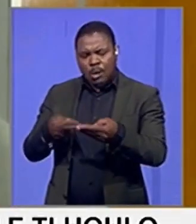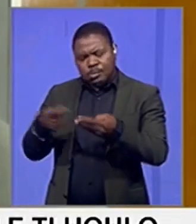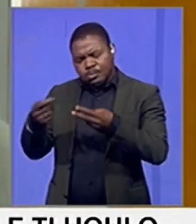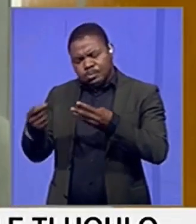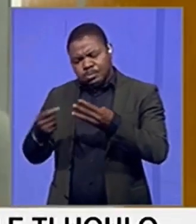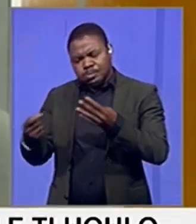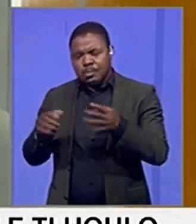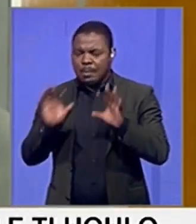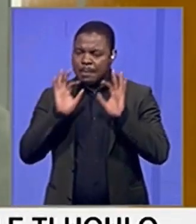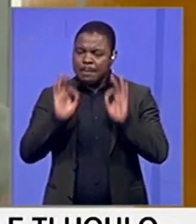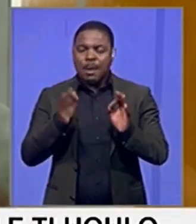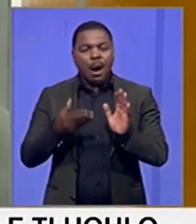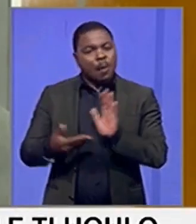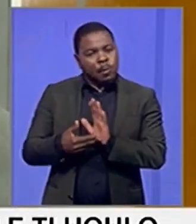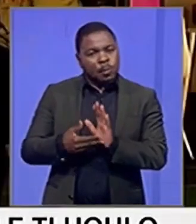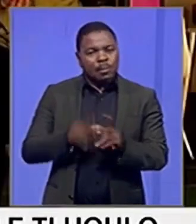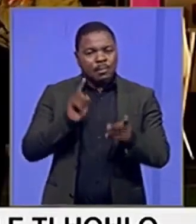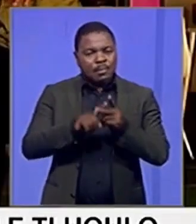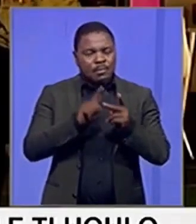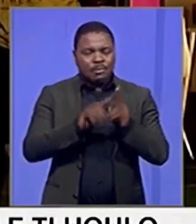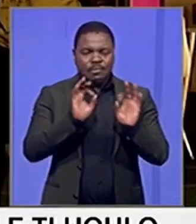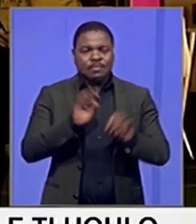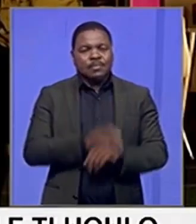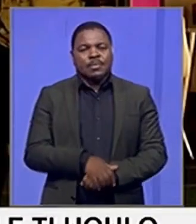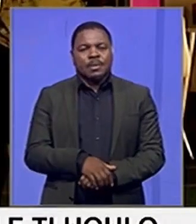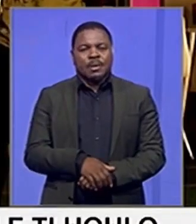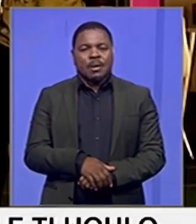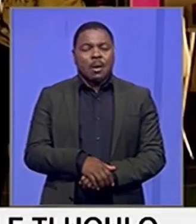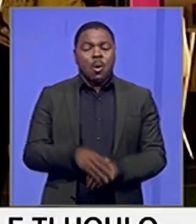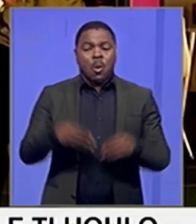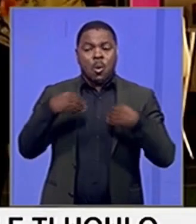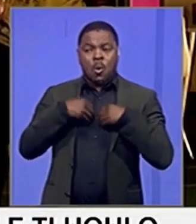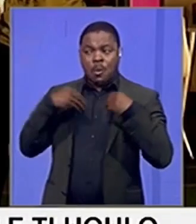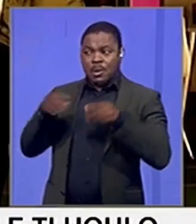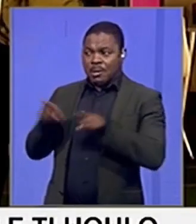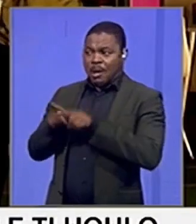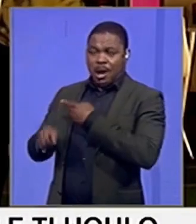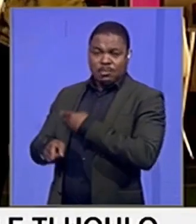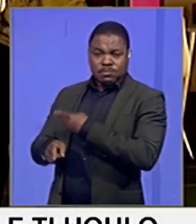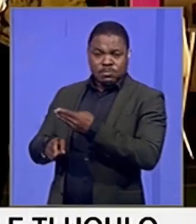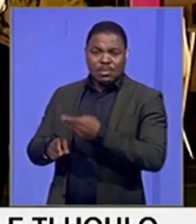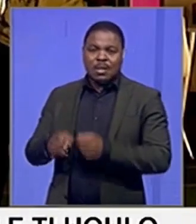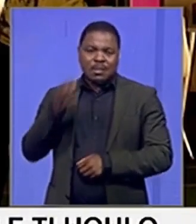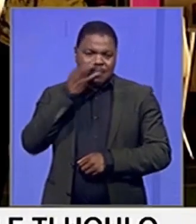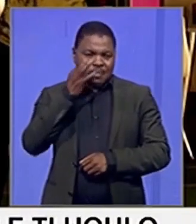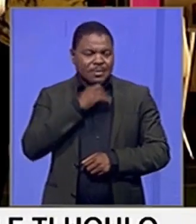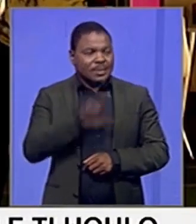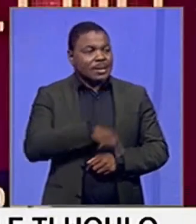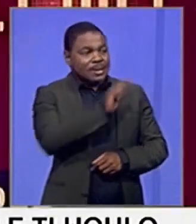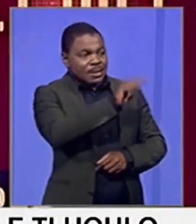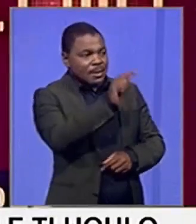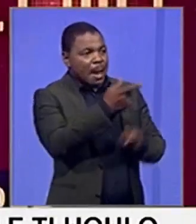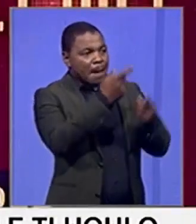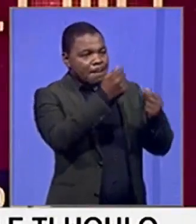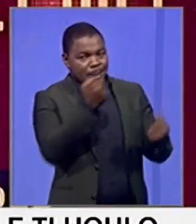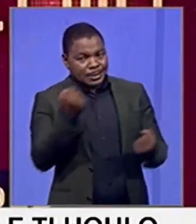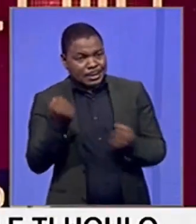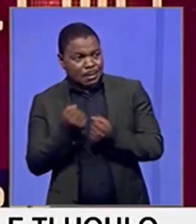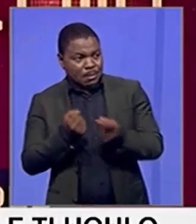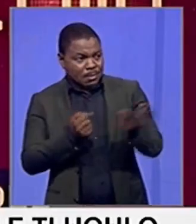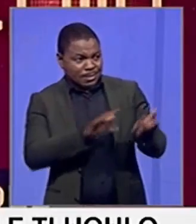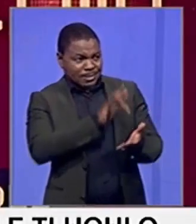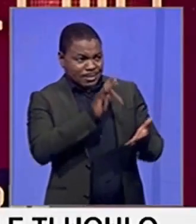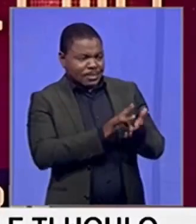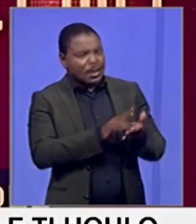are in place and then they are right. Beng ba dikgwebo tsa mofuta ona ba kopa hore ditsi tse fanang ka dithuso tsa ditjhelete